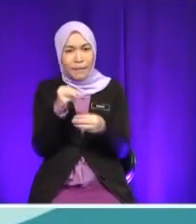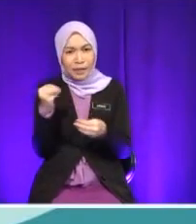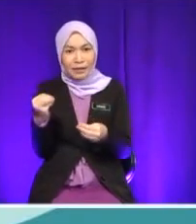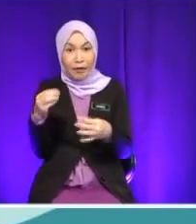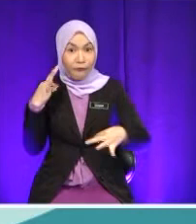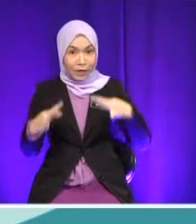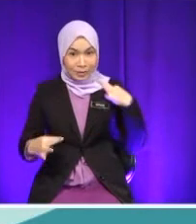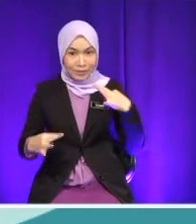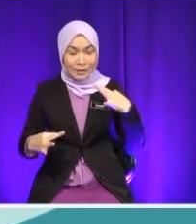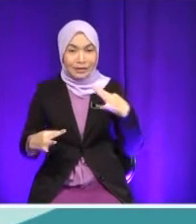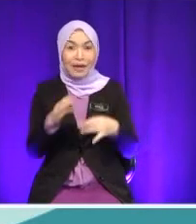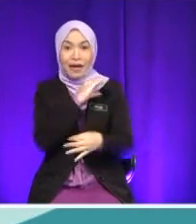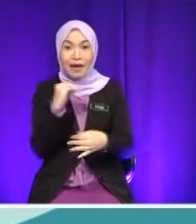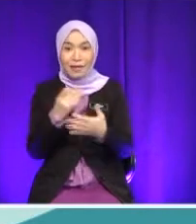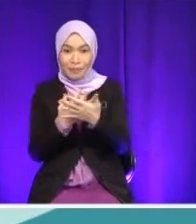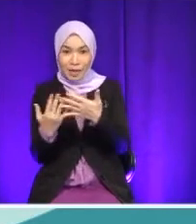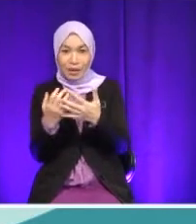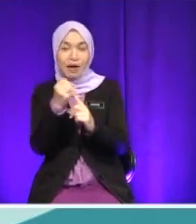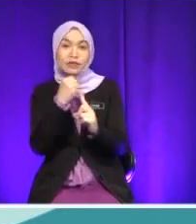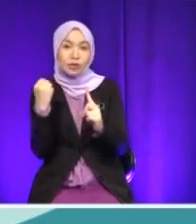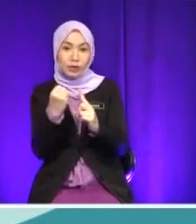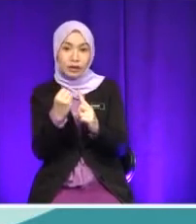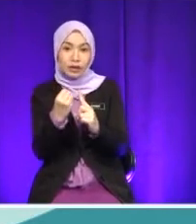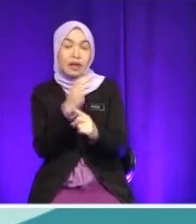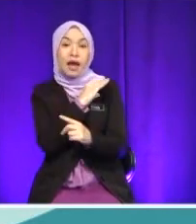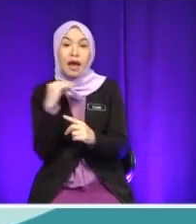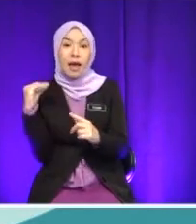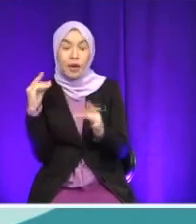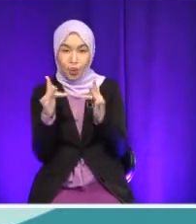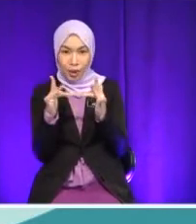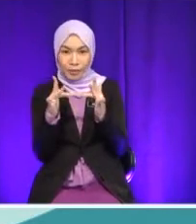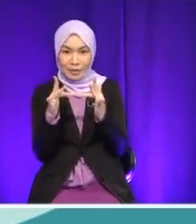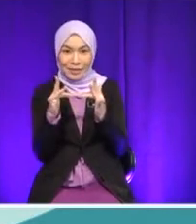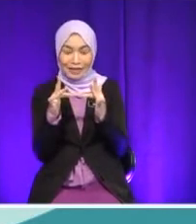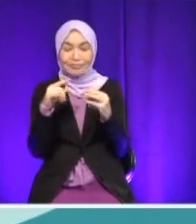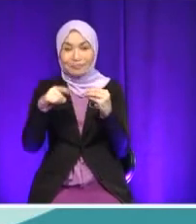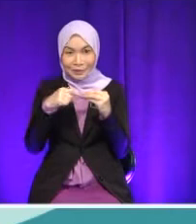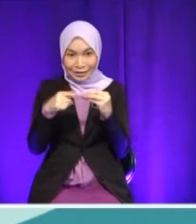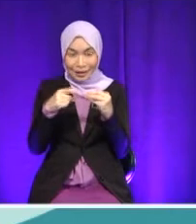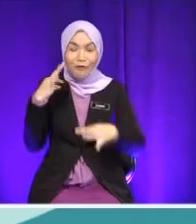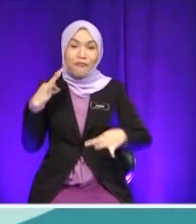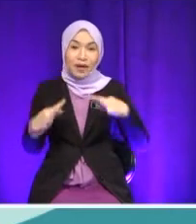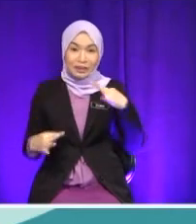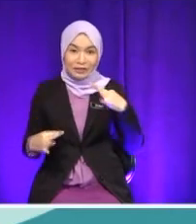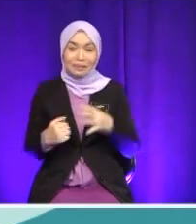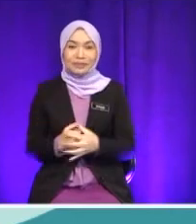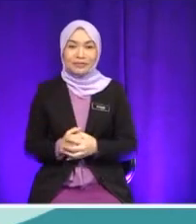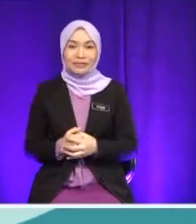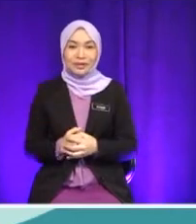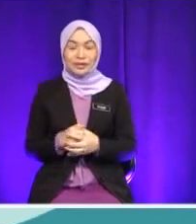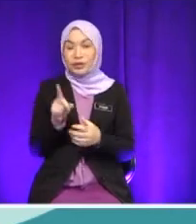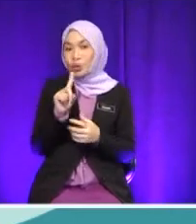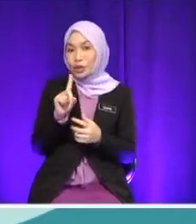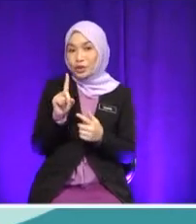news. Another one would be I prefer to visit websites to find out more about fashion and news. So which one do you agree with? Do